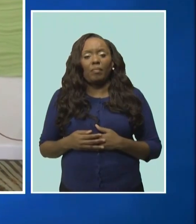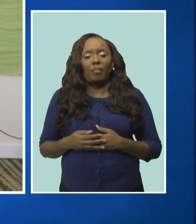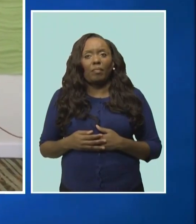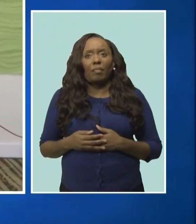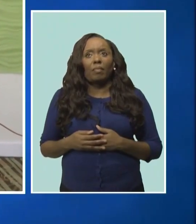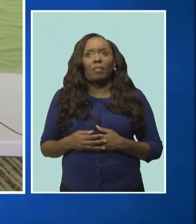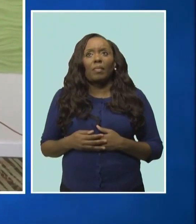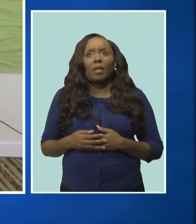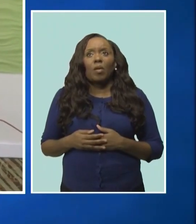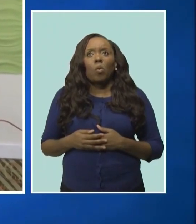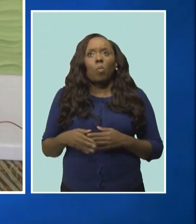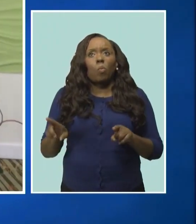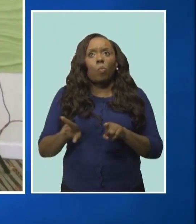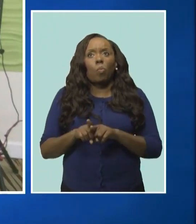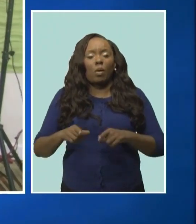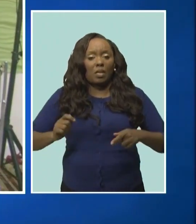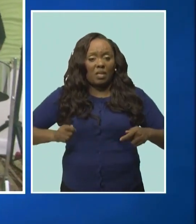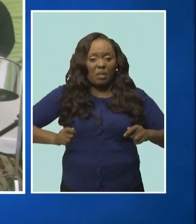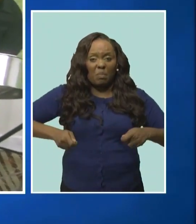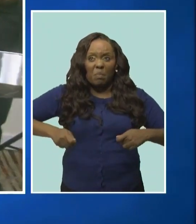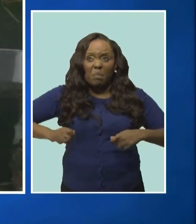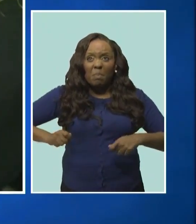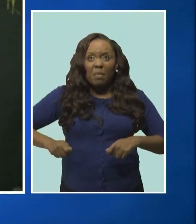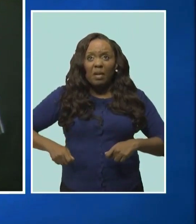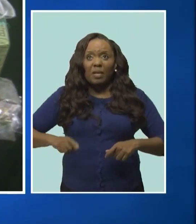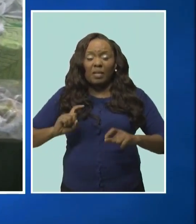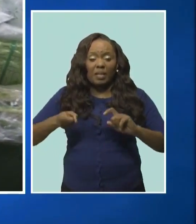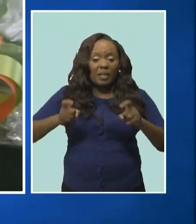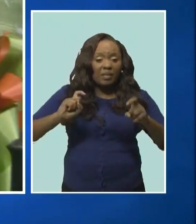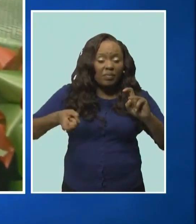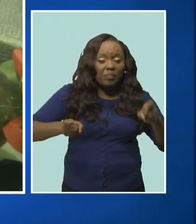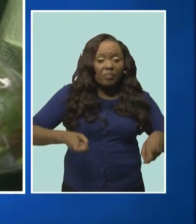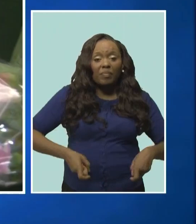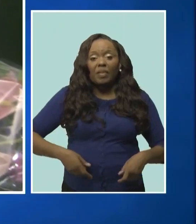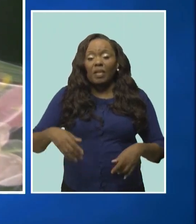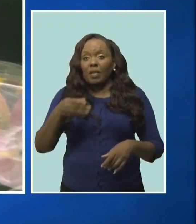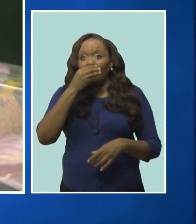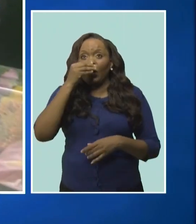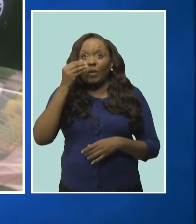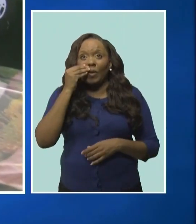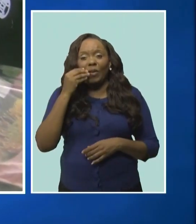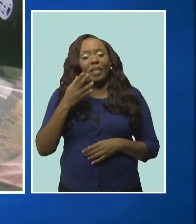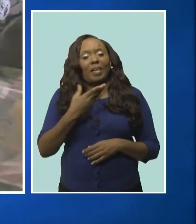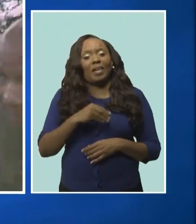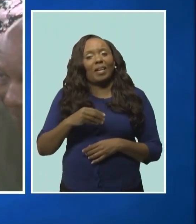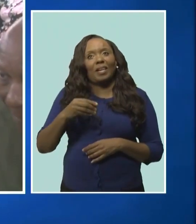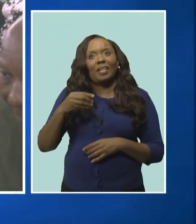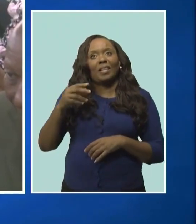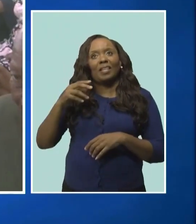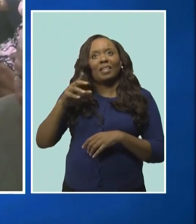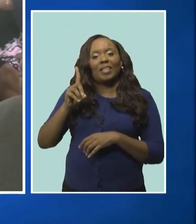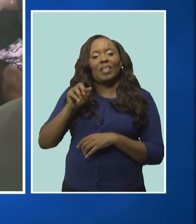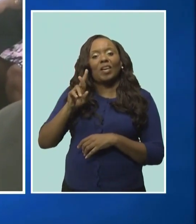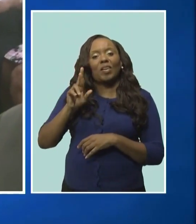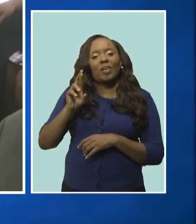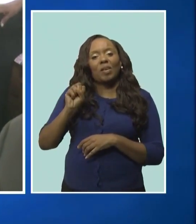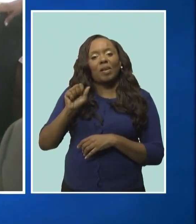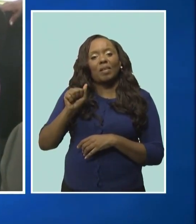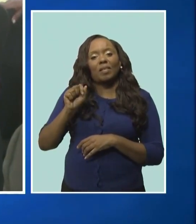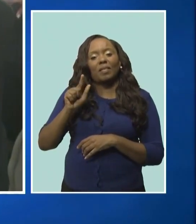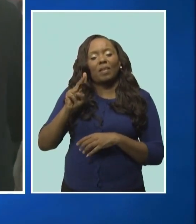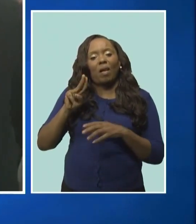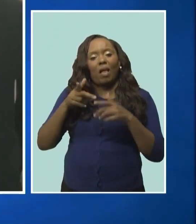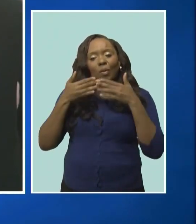to the tributes, there was a steel pan solo, gifts and flowers, all of which brought a smile to Dr. Saul's face.